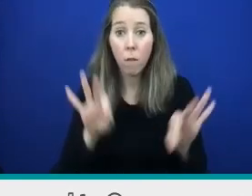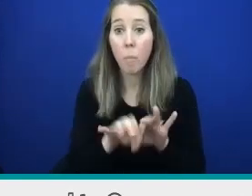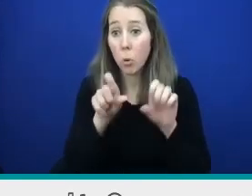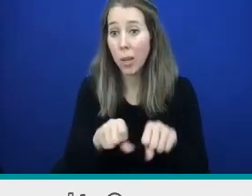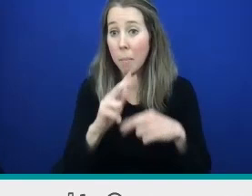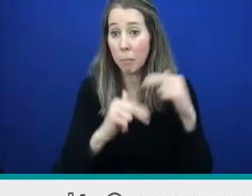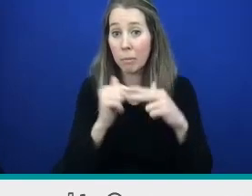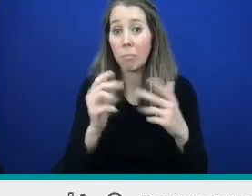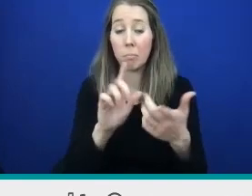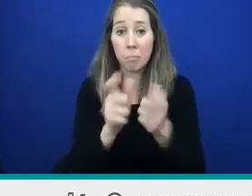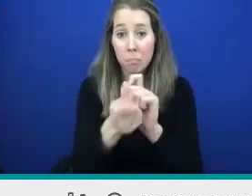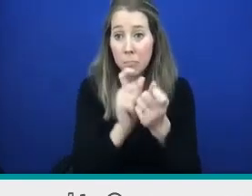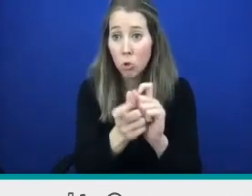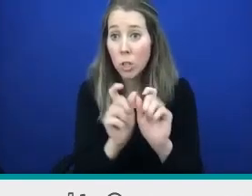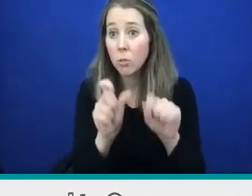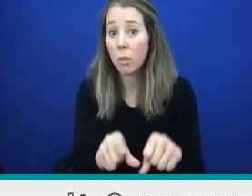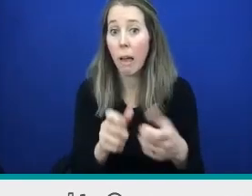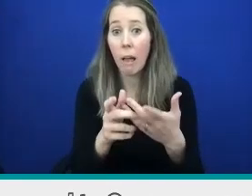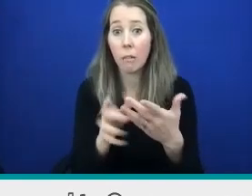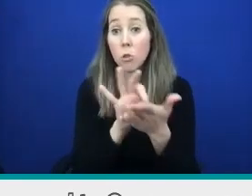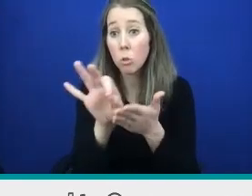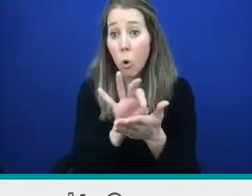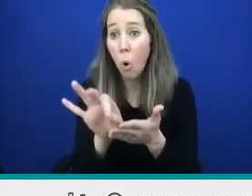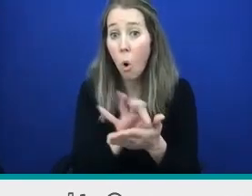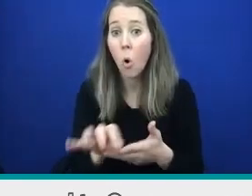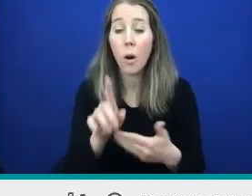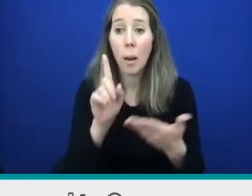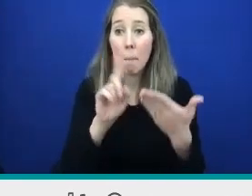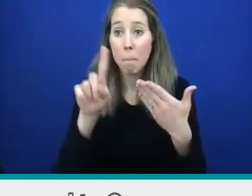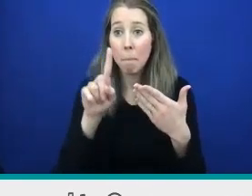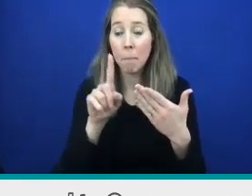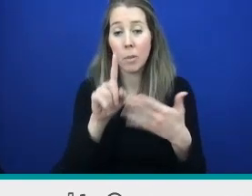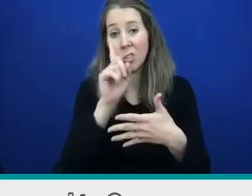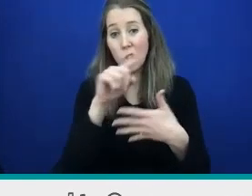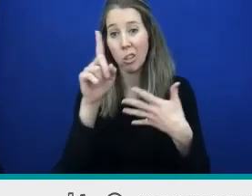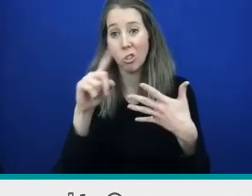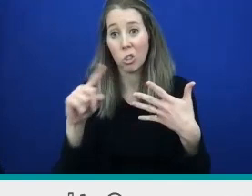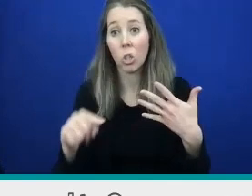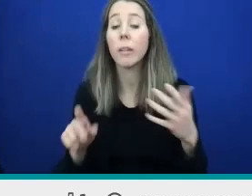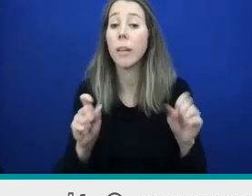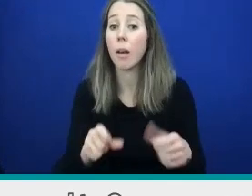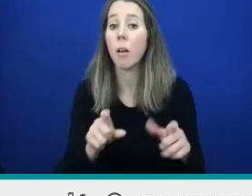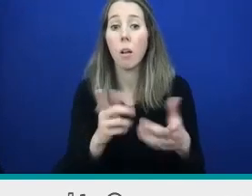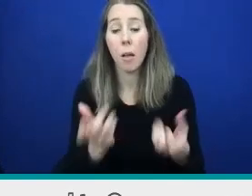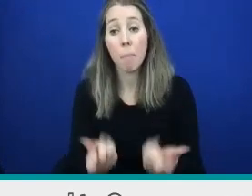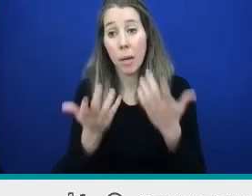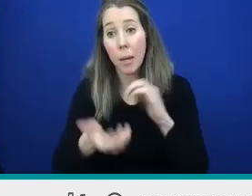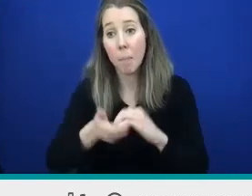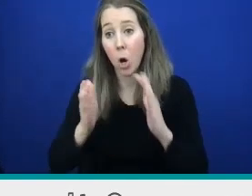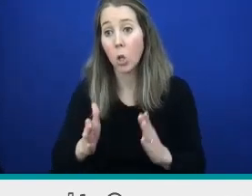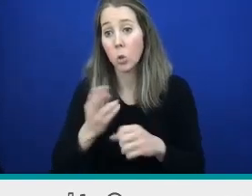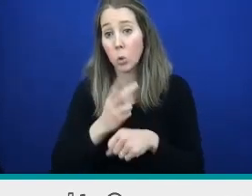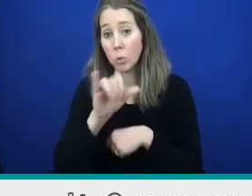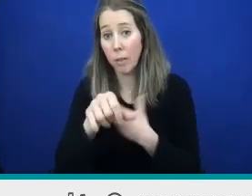These are customizable. You could go through and you can score them, or check boxes, free response, etc. A lot of our partners will use this as